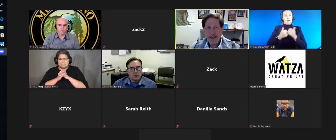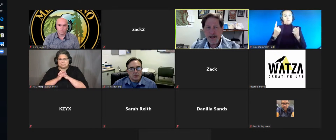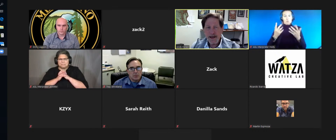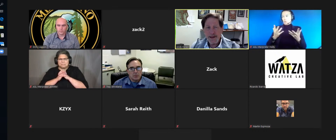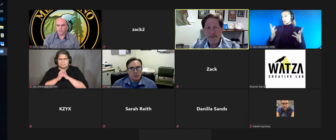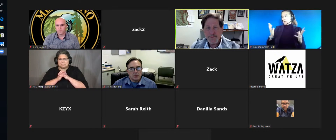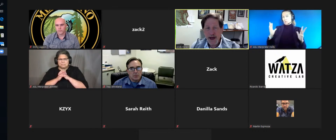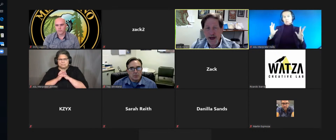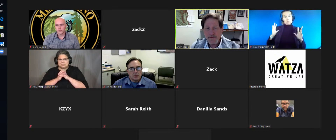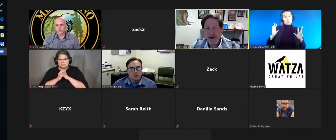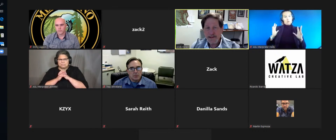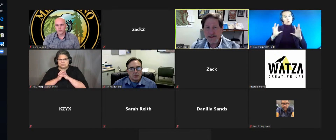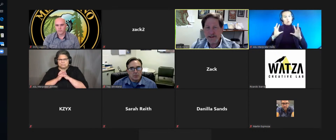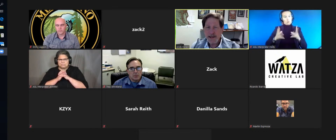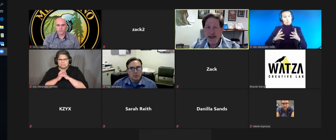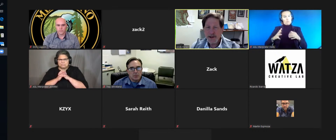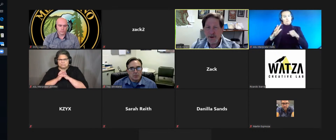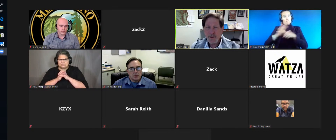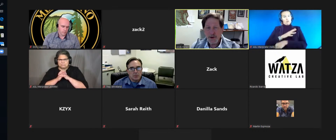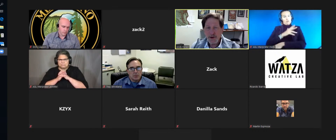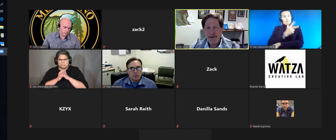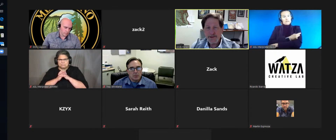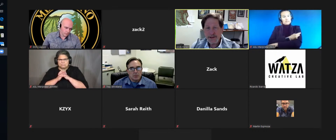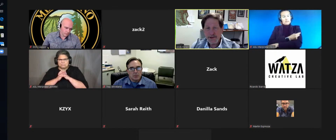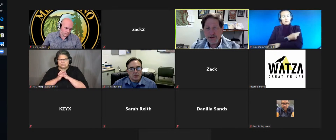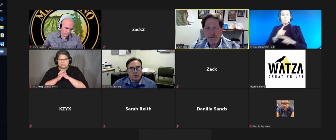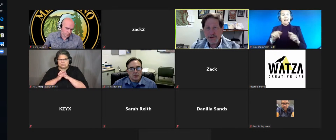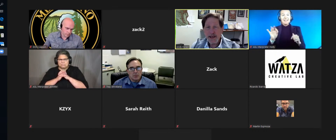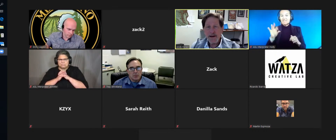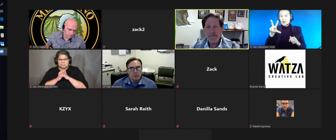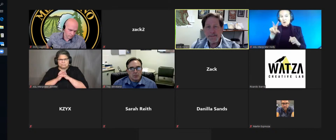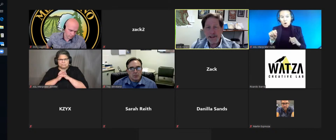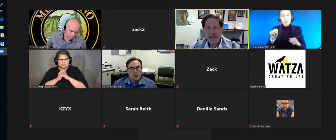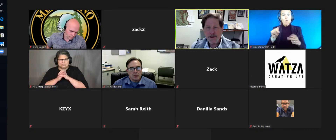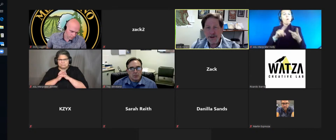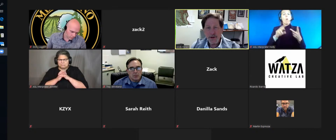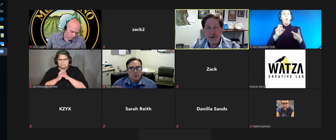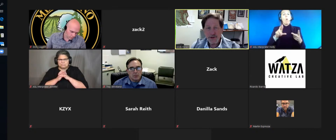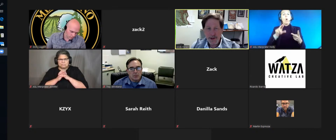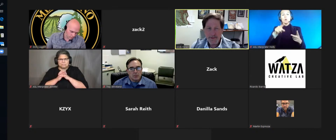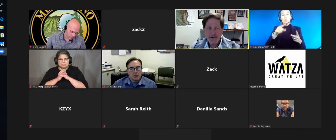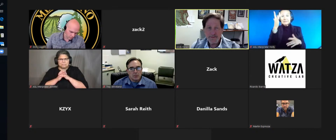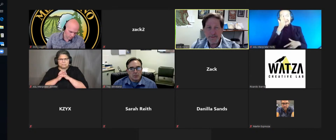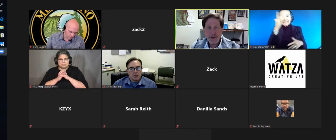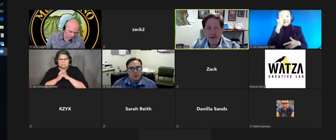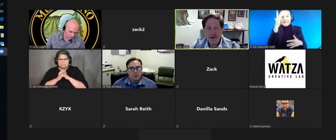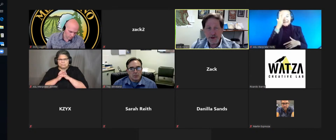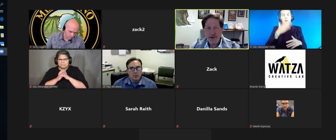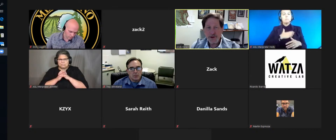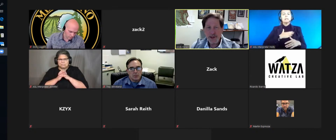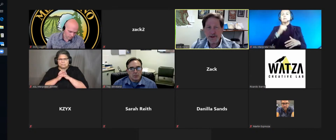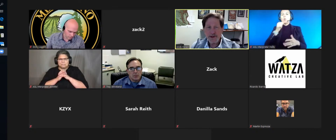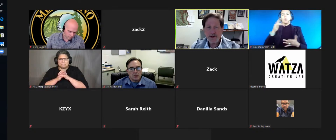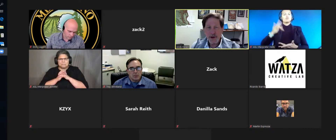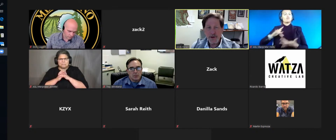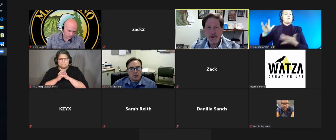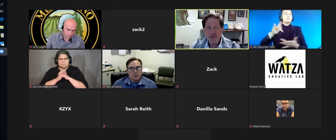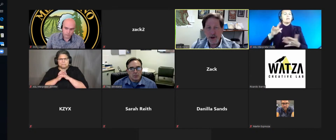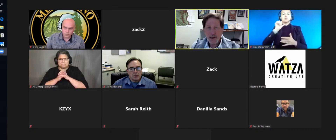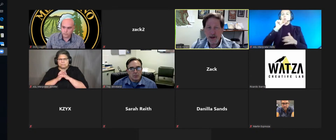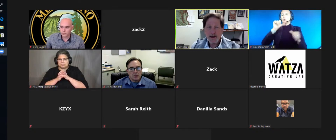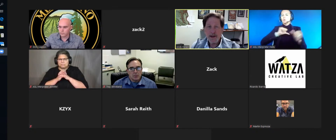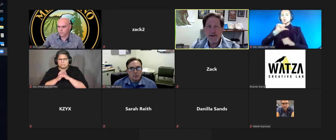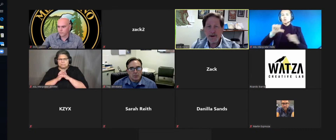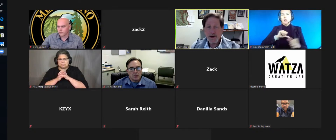vaccinated. But if not vaccinated or you have symptoms, please don't travel, don't socialize, don't go